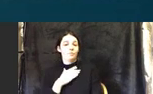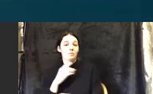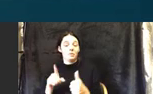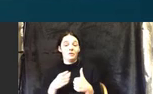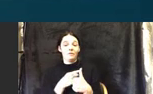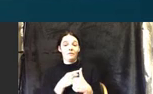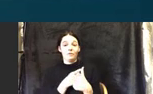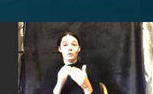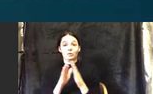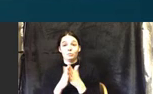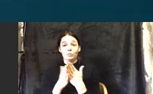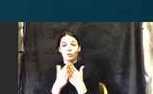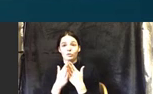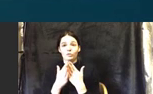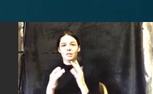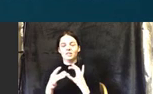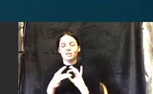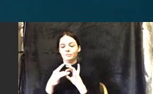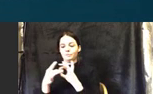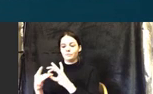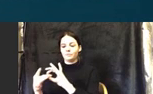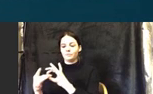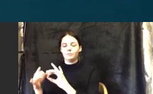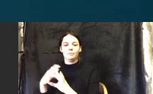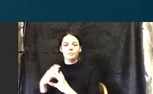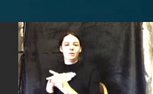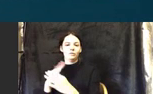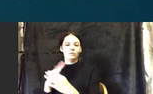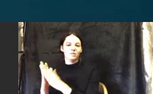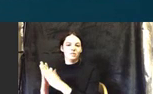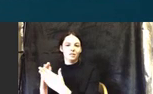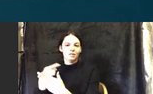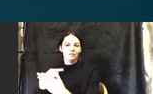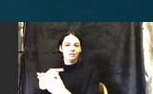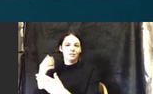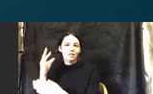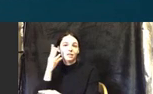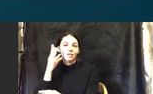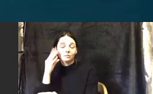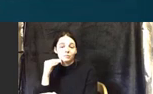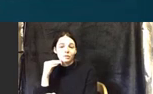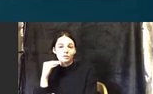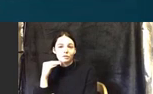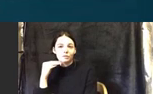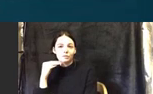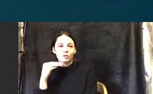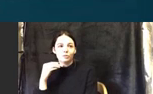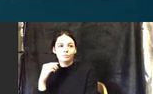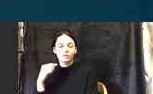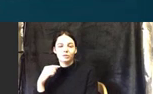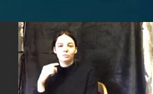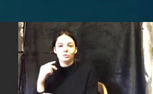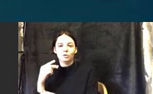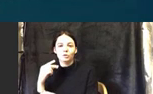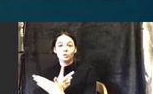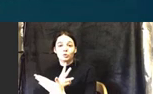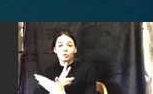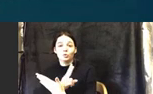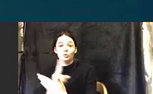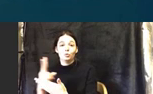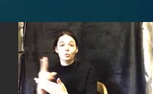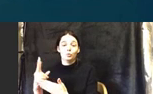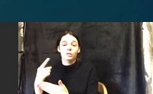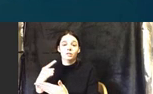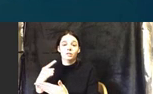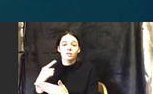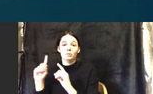village that I went to. I based it on a village that I spent 2 weeks shooting a documentary on, a village of two different ethnicities. I based it on